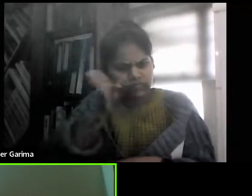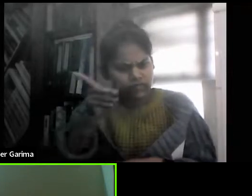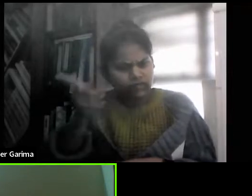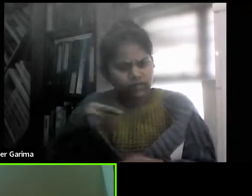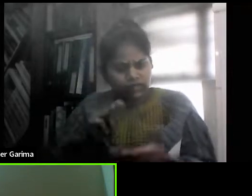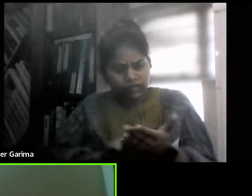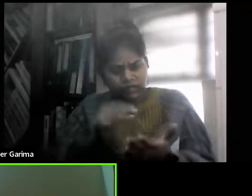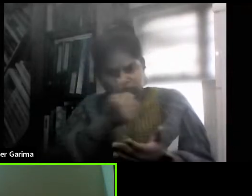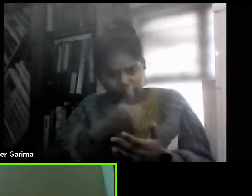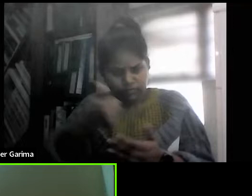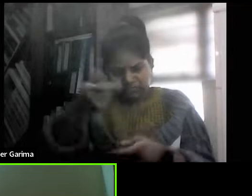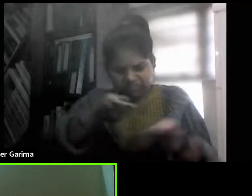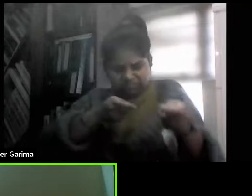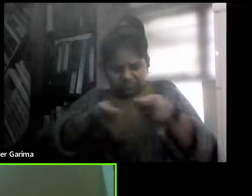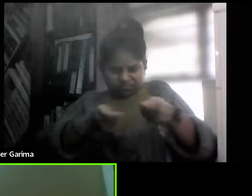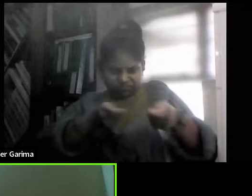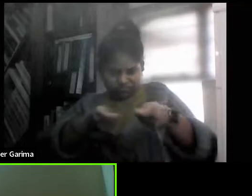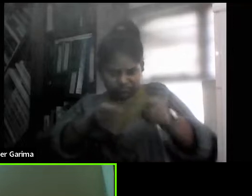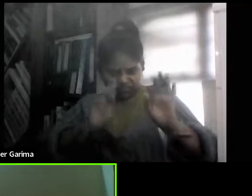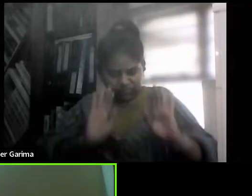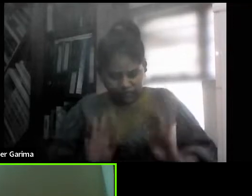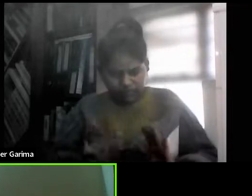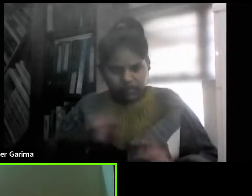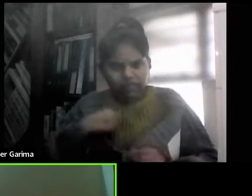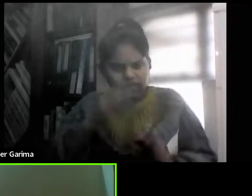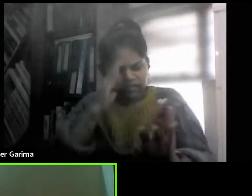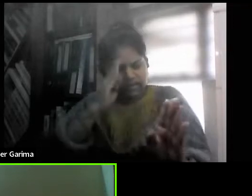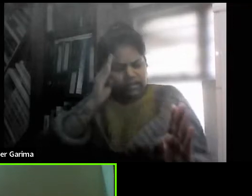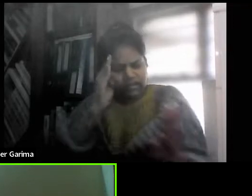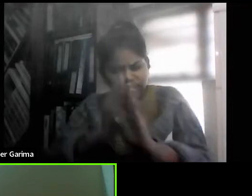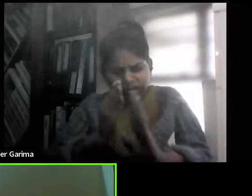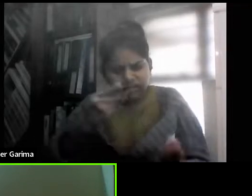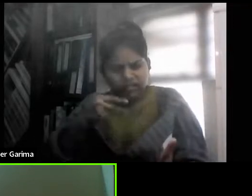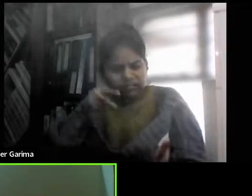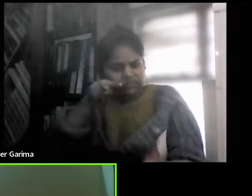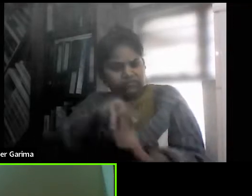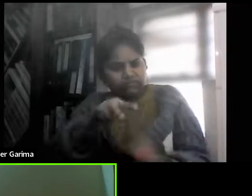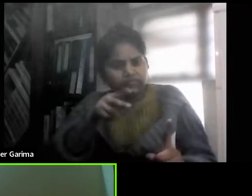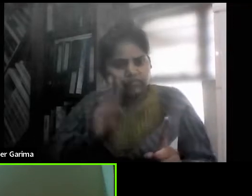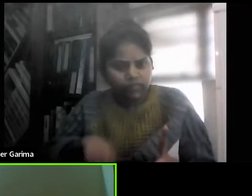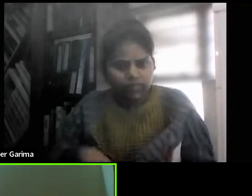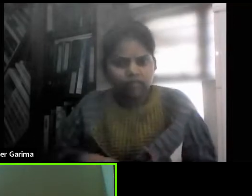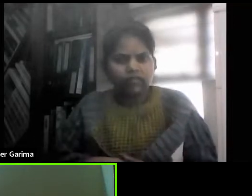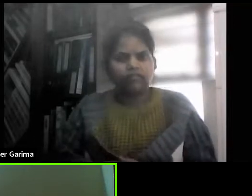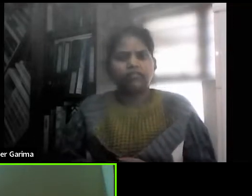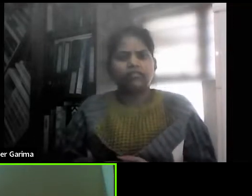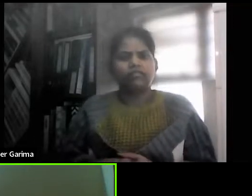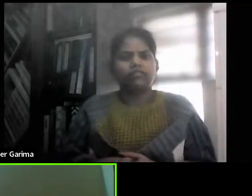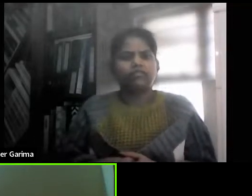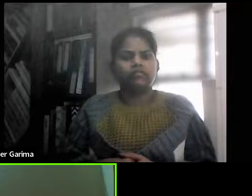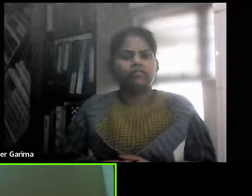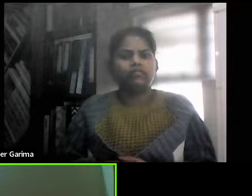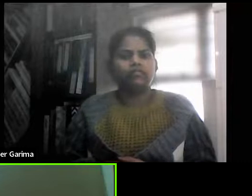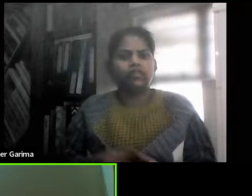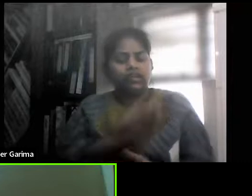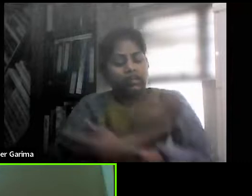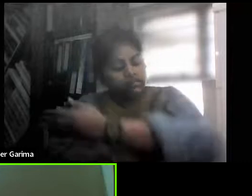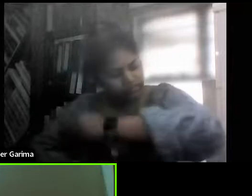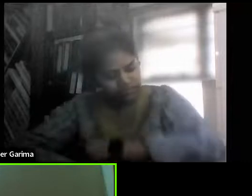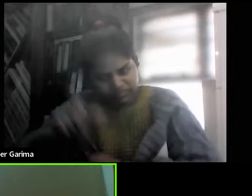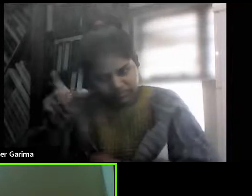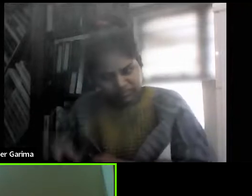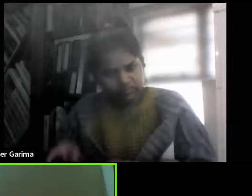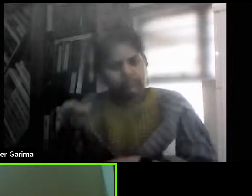his control. He actually, in a way, directly intervened, into the affairs of disability. So